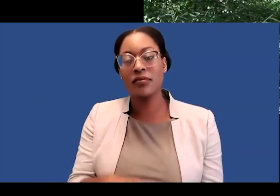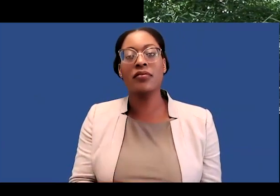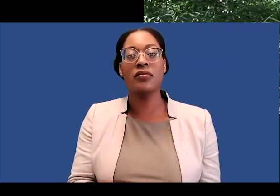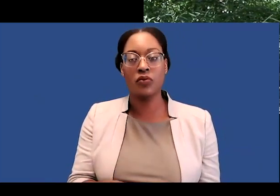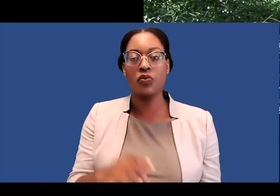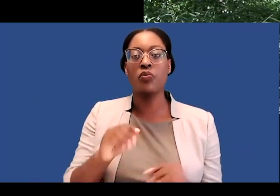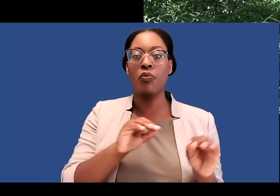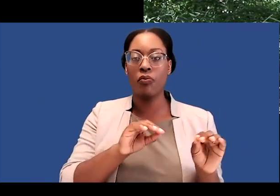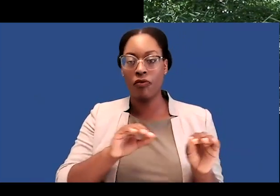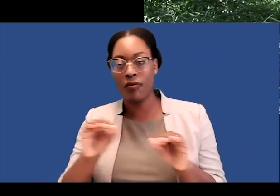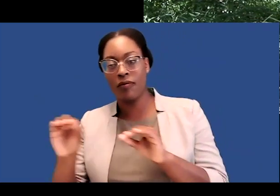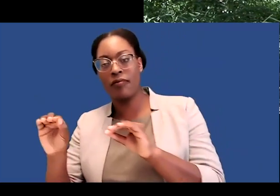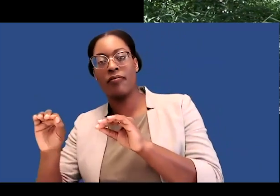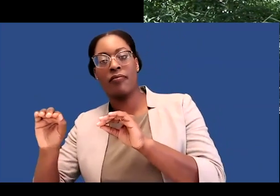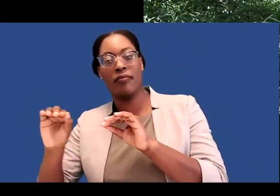left.